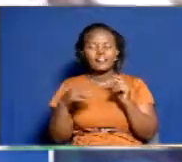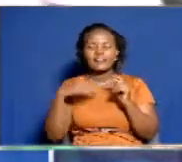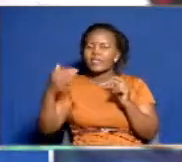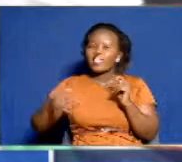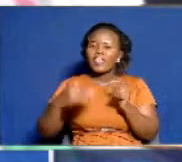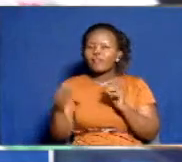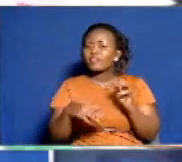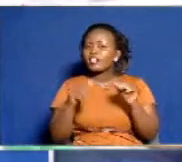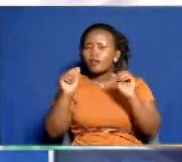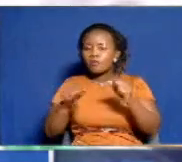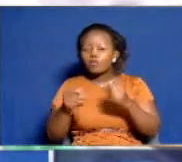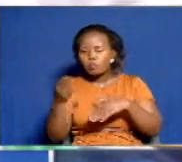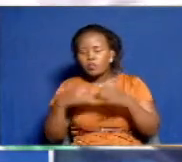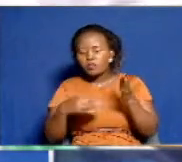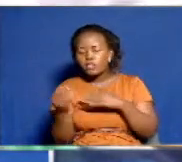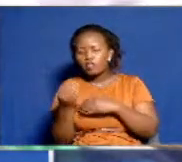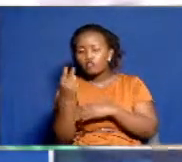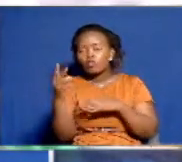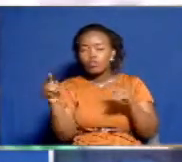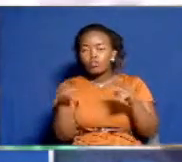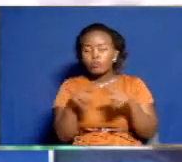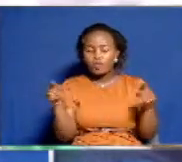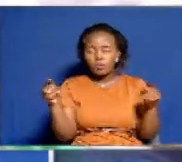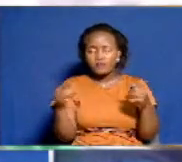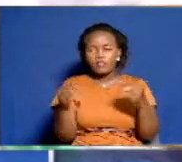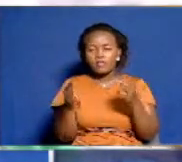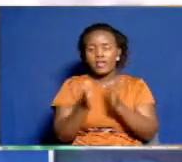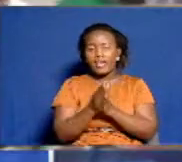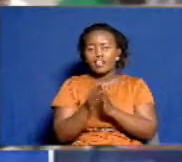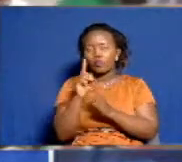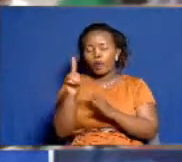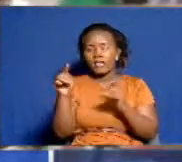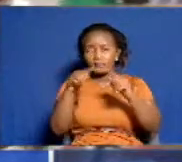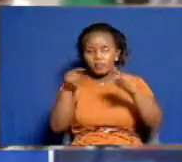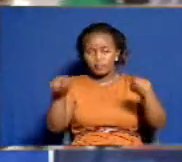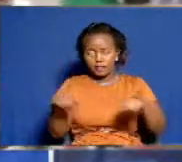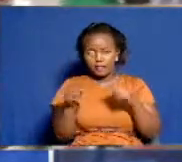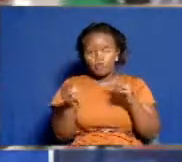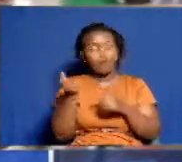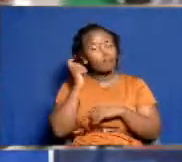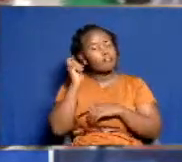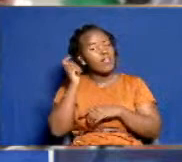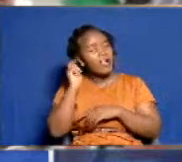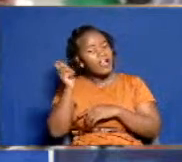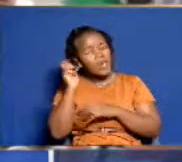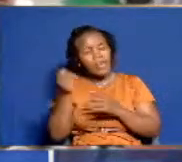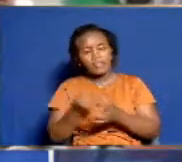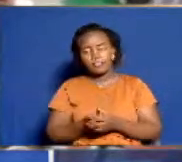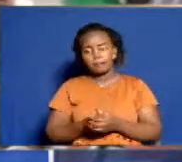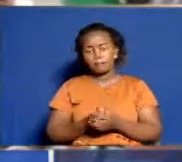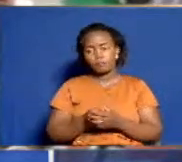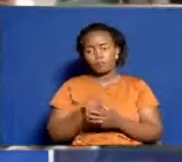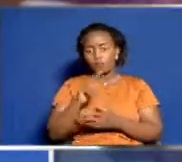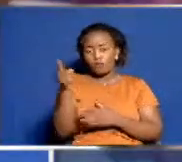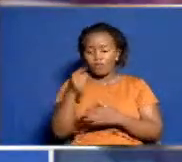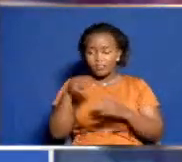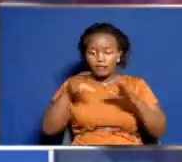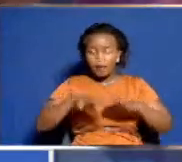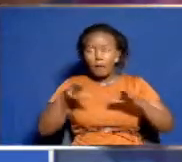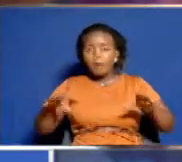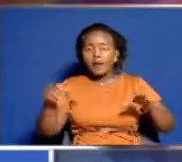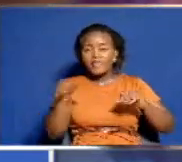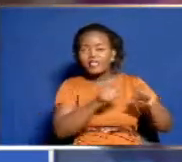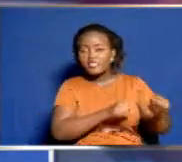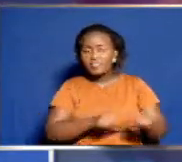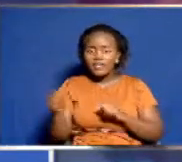unauza kilo 2 ya mayai na kilo 2 ya smoky na tray 1 ya mayai. Because of his simple and effective marketing strategy that